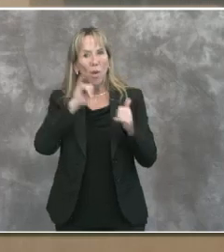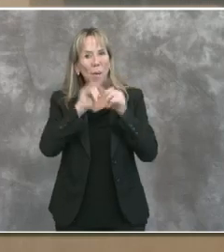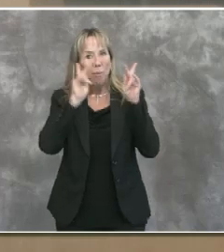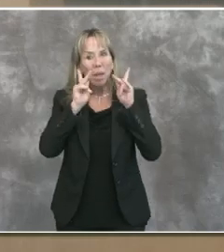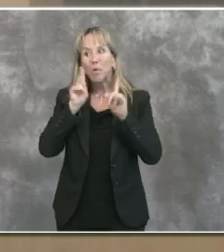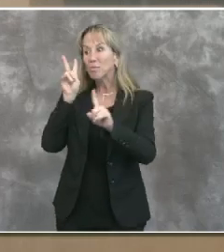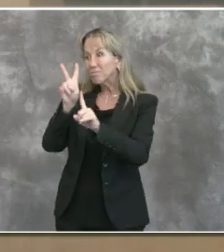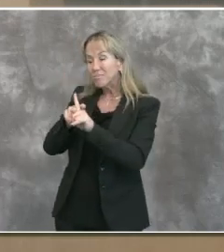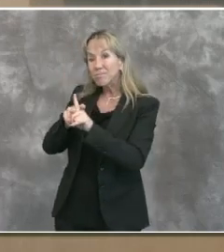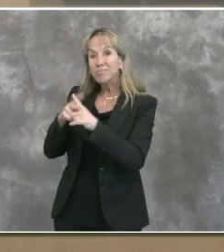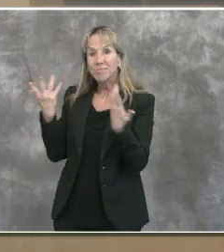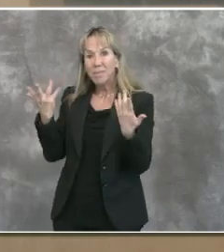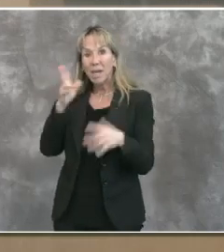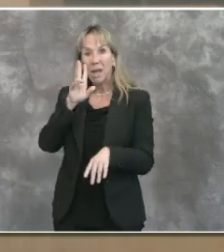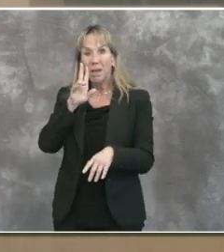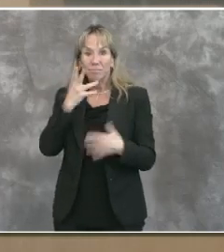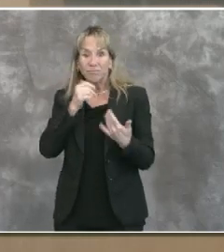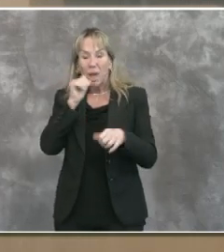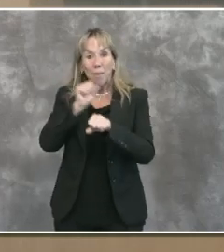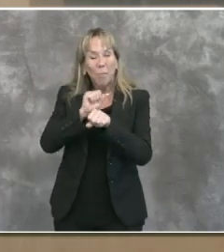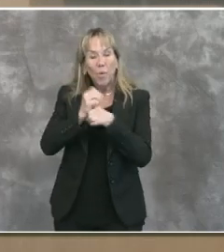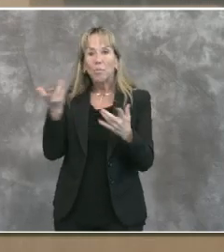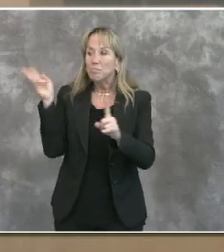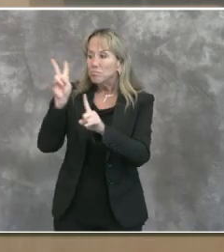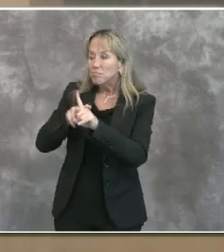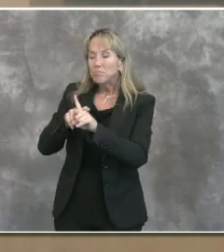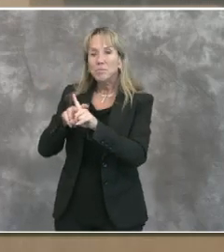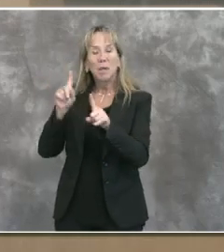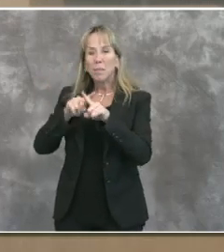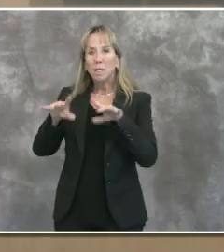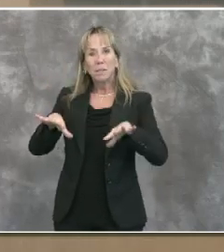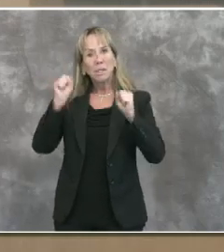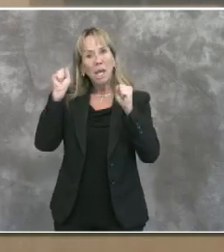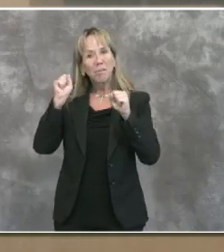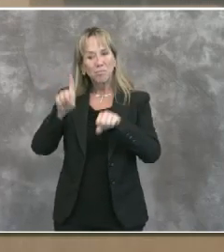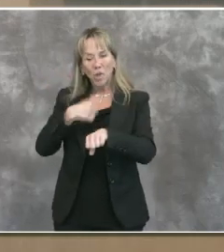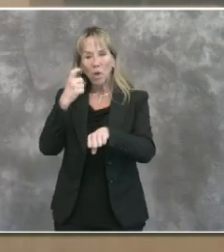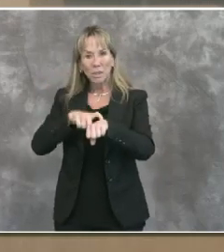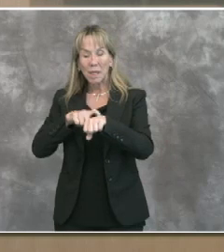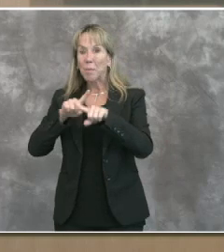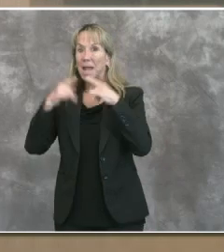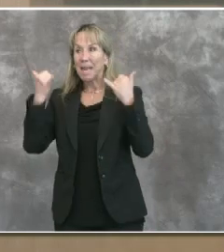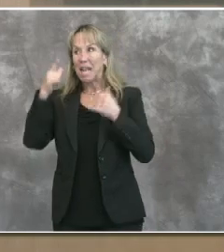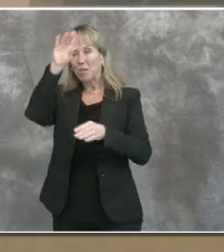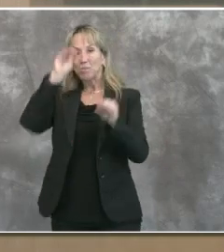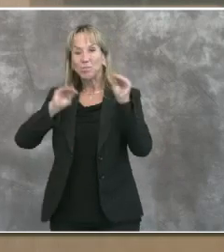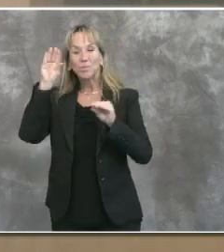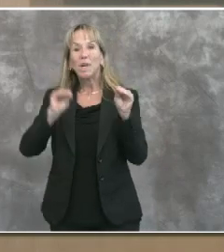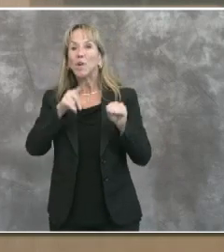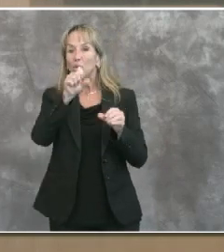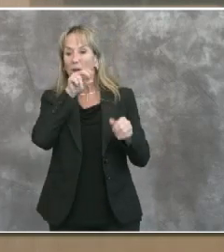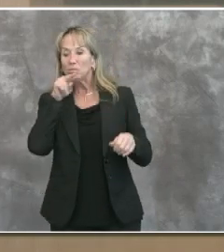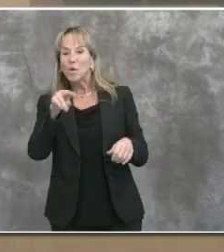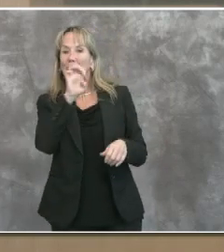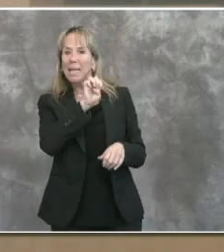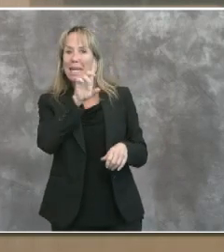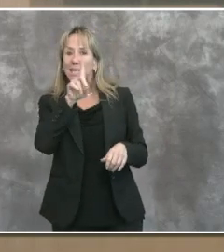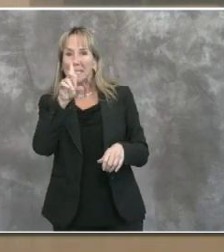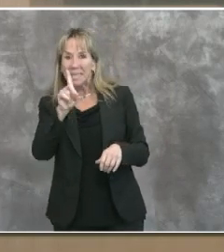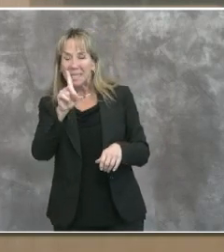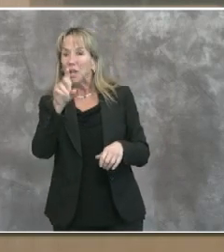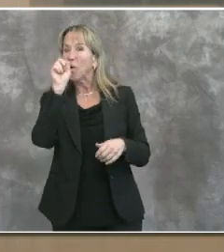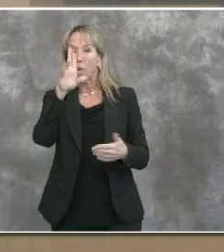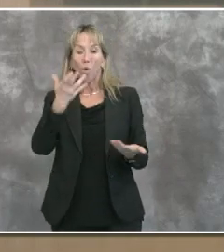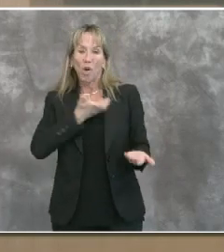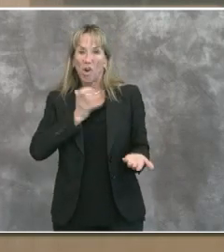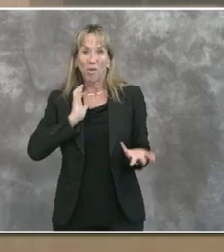access their benefits. But they've really ramped up. They have more people, so we really encourage you to go right to the EDD site or just go through us, and